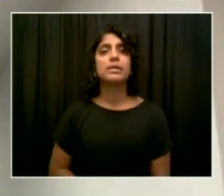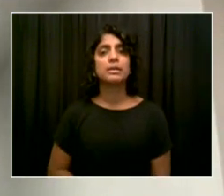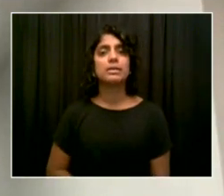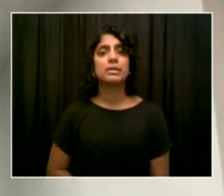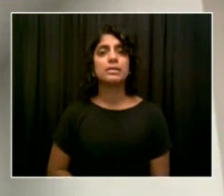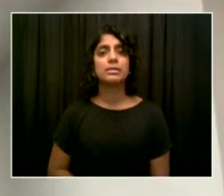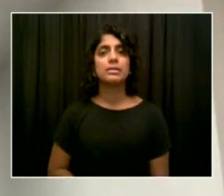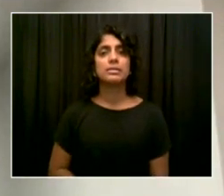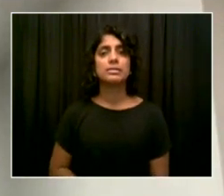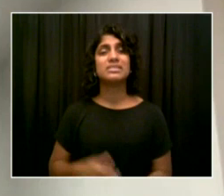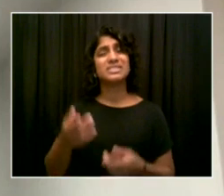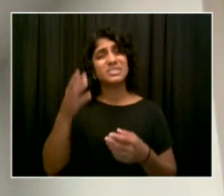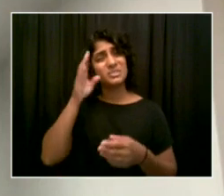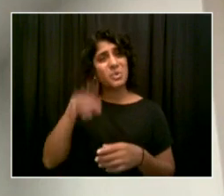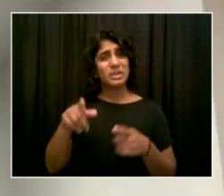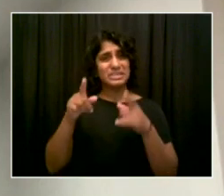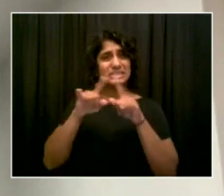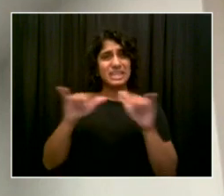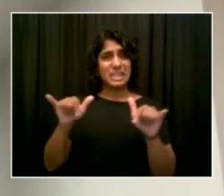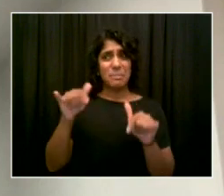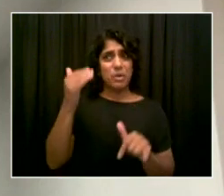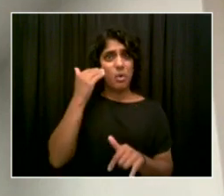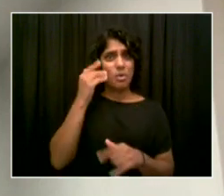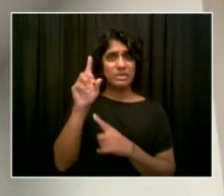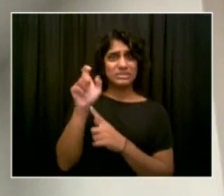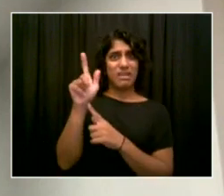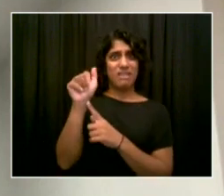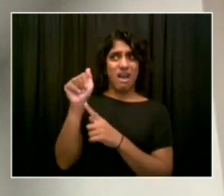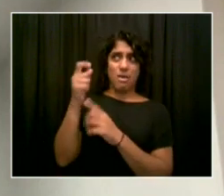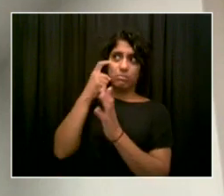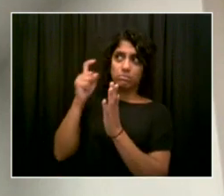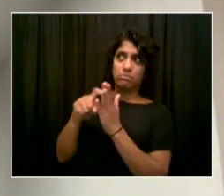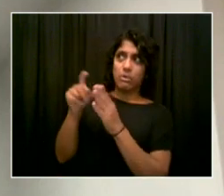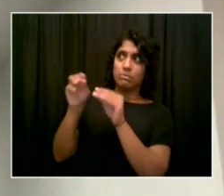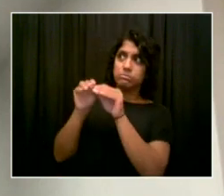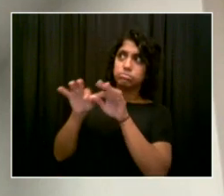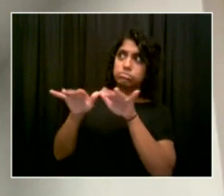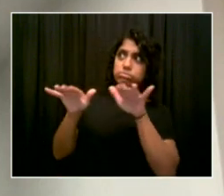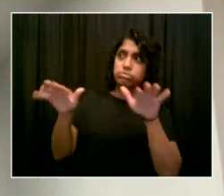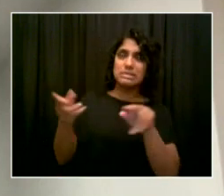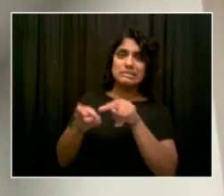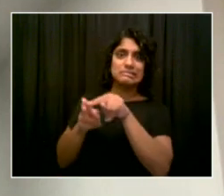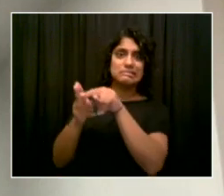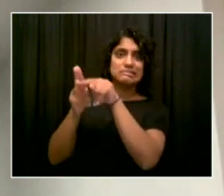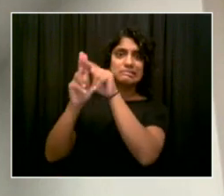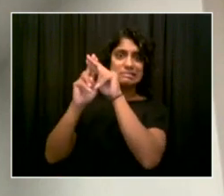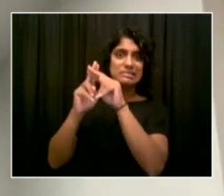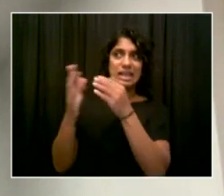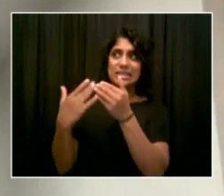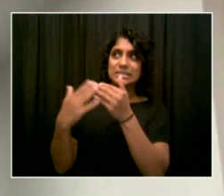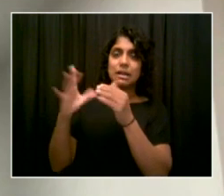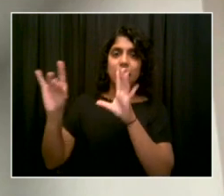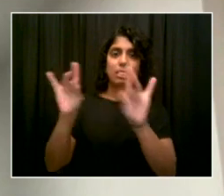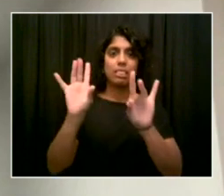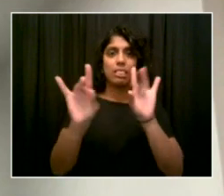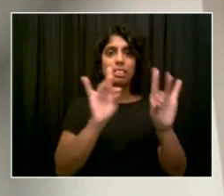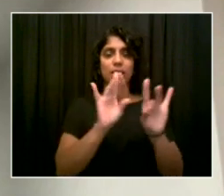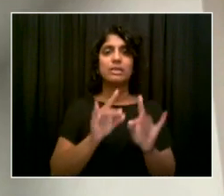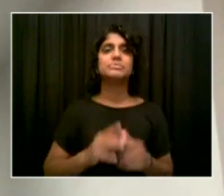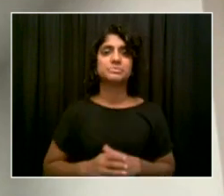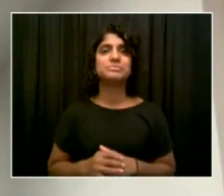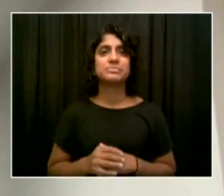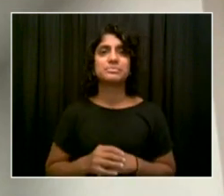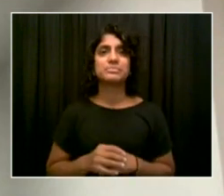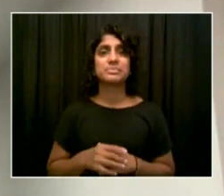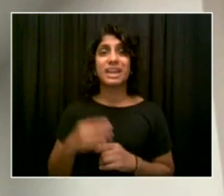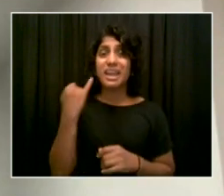is particularly contagious. And so that for that percentage of the population that remains unvaccinated, they are at very high risk of